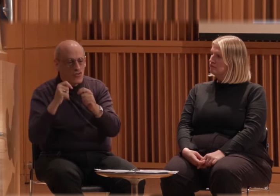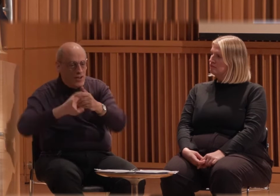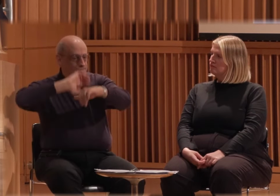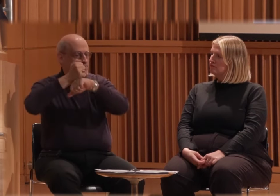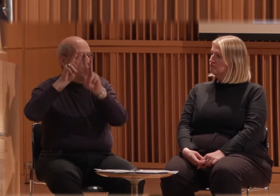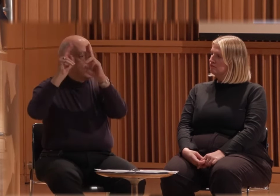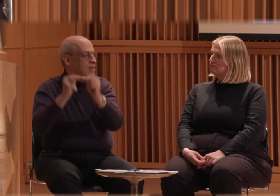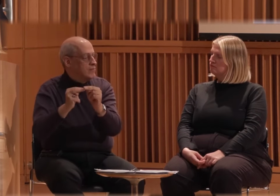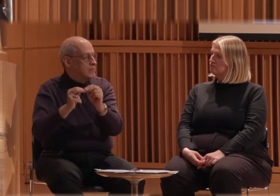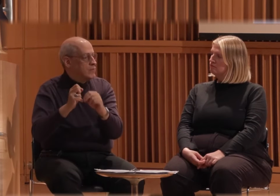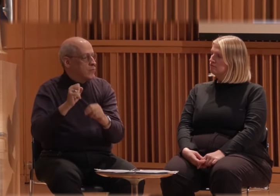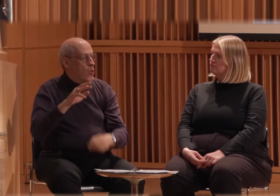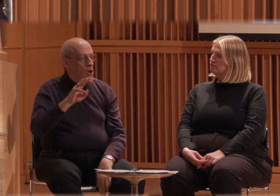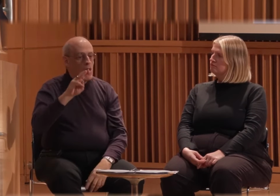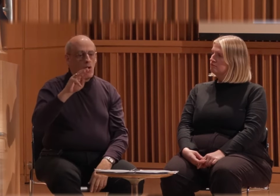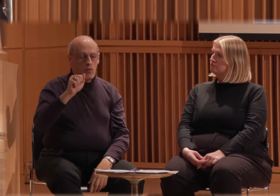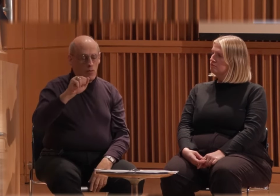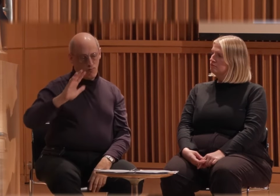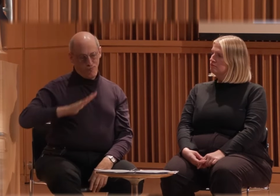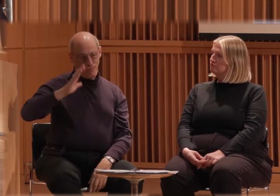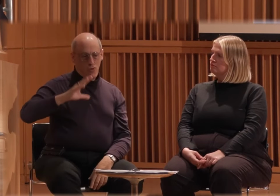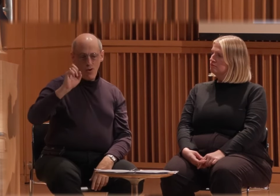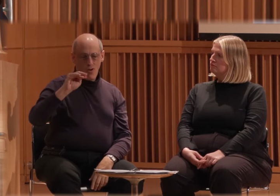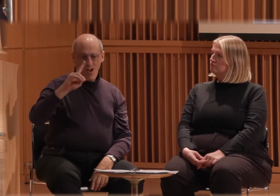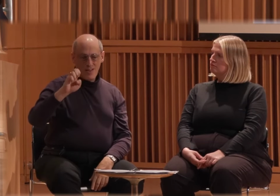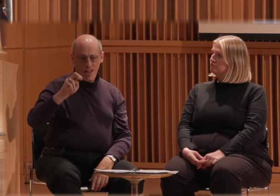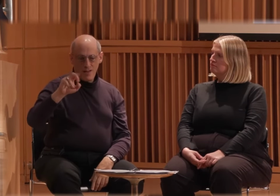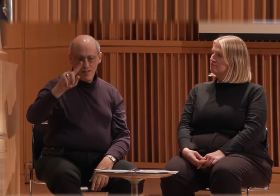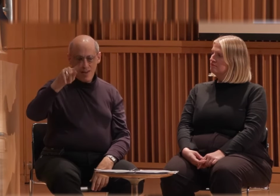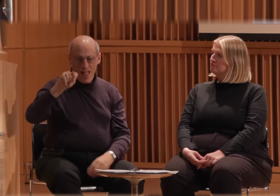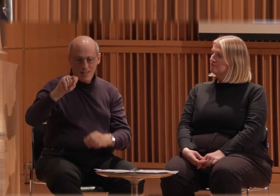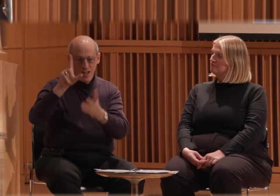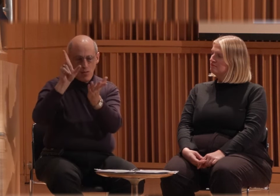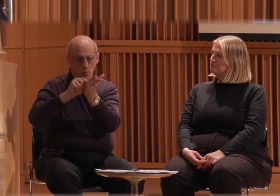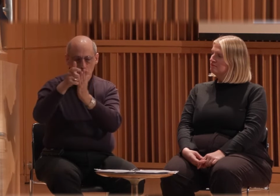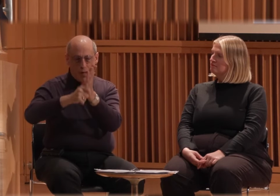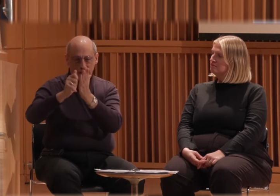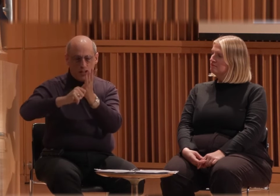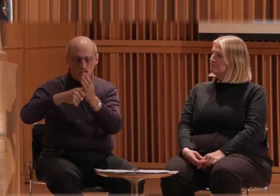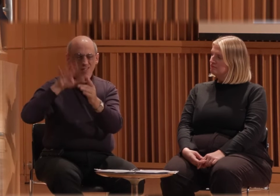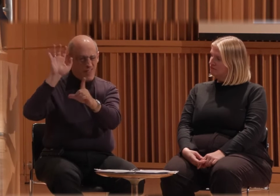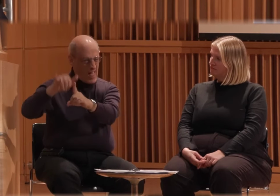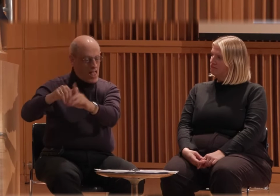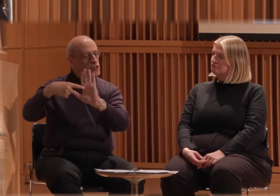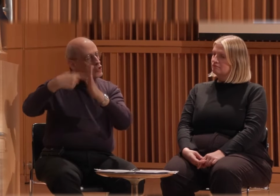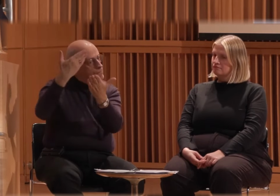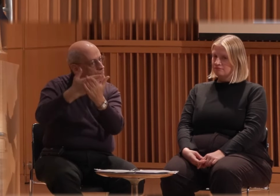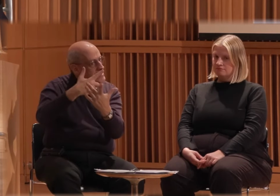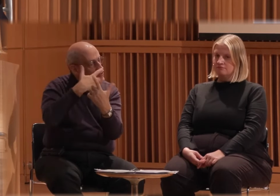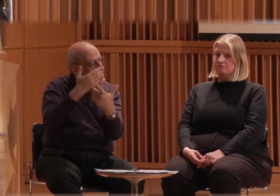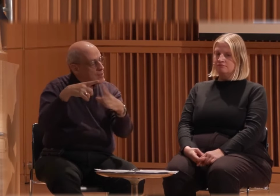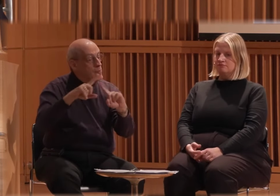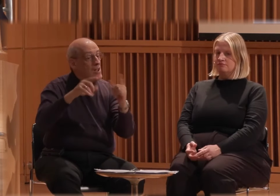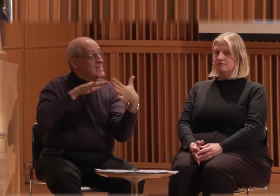know, marquee Condé Nast type publications, I think shows something really interesting going on. In terms